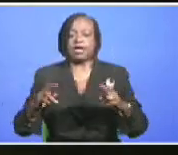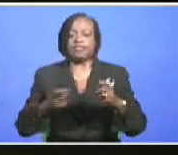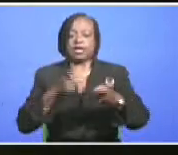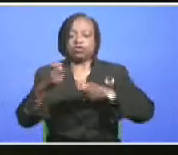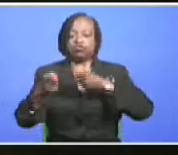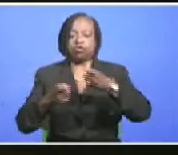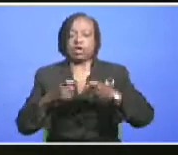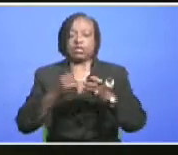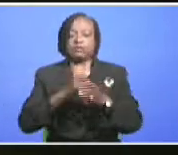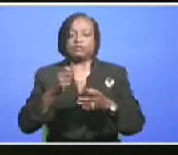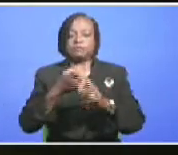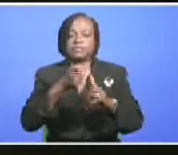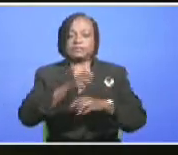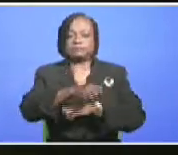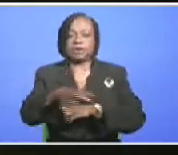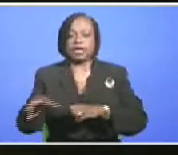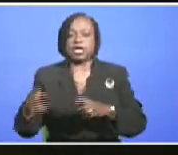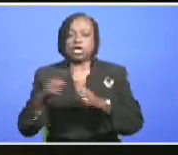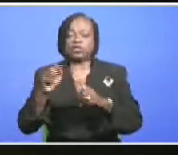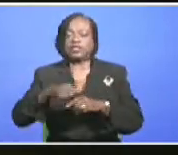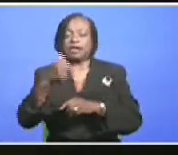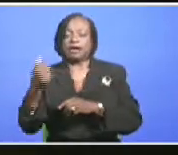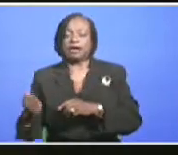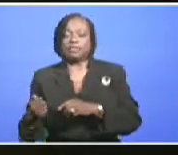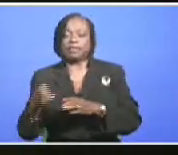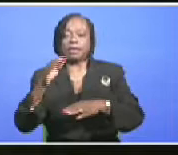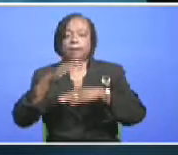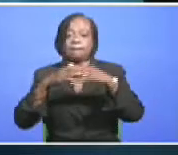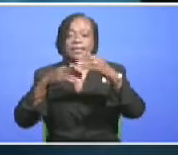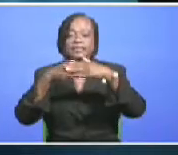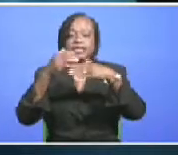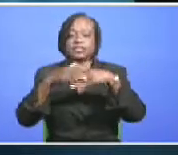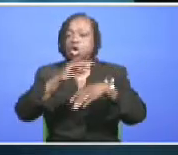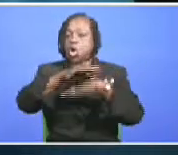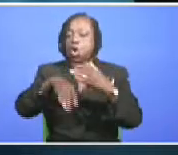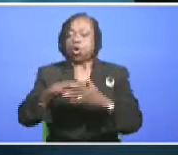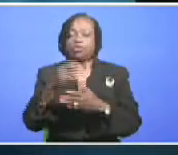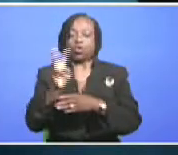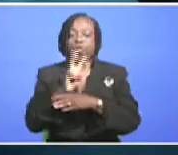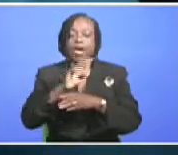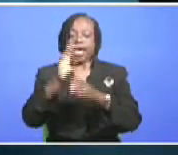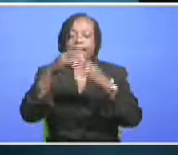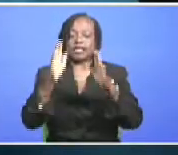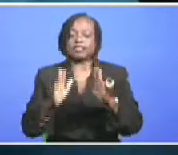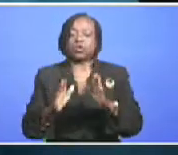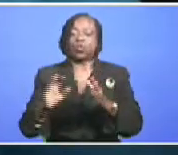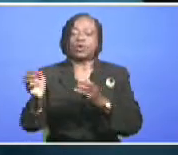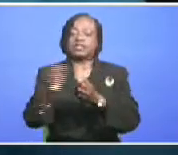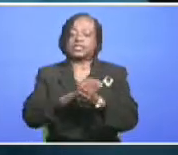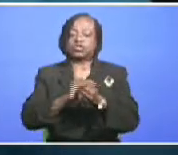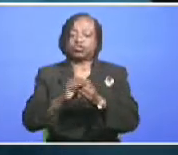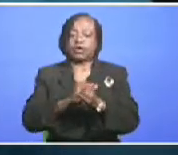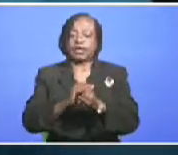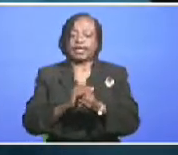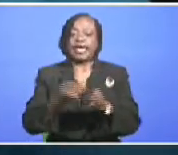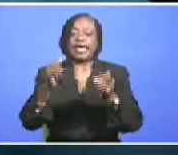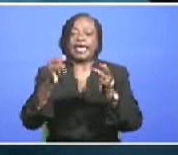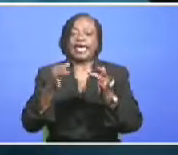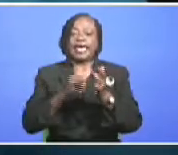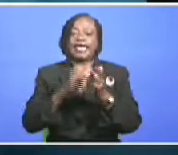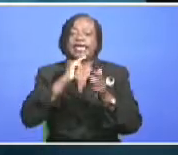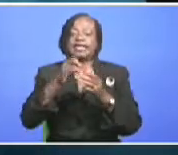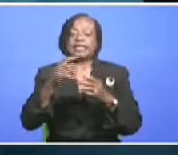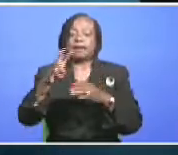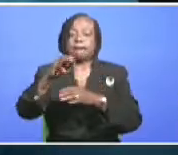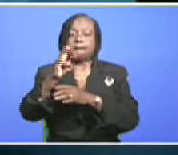buildings. He confirmed the entire warehouse was destroyed. This building, as we've indicated, is a metal structure and sustained